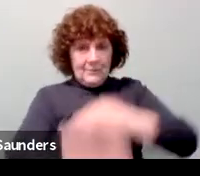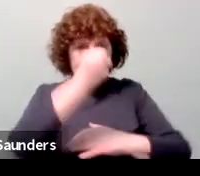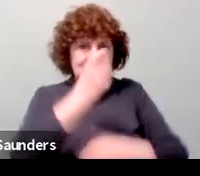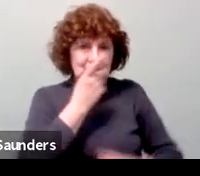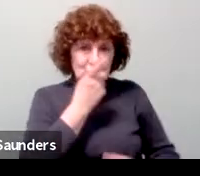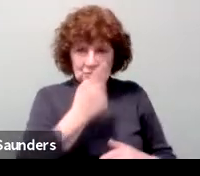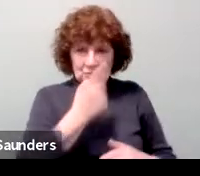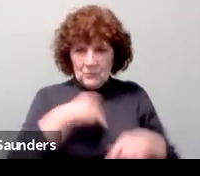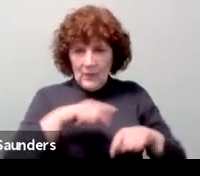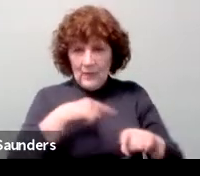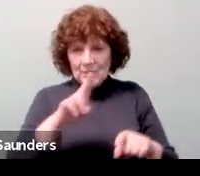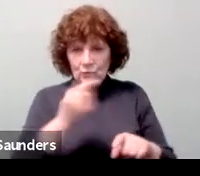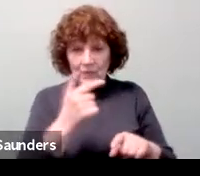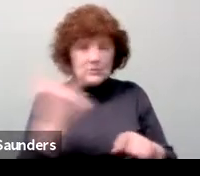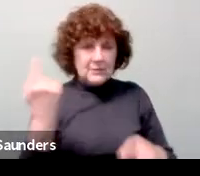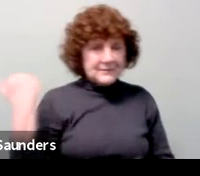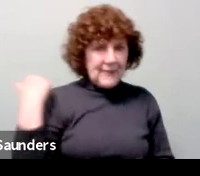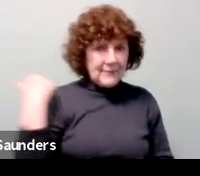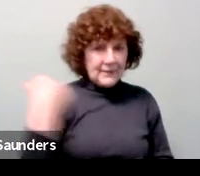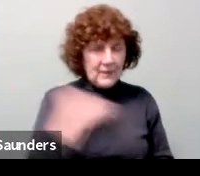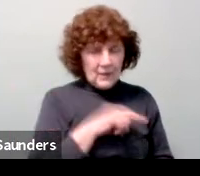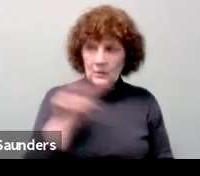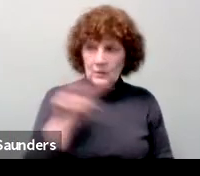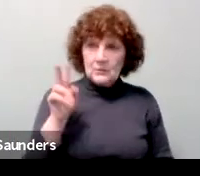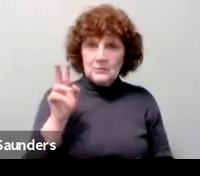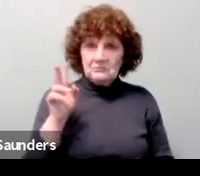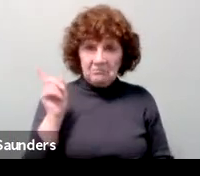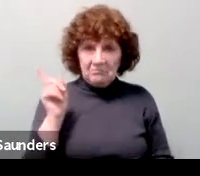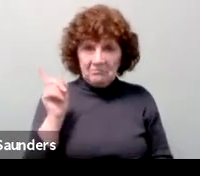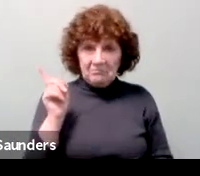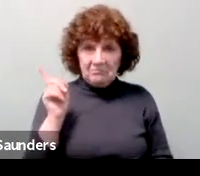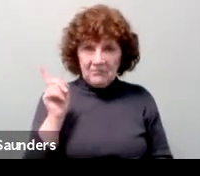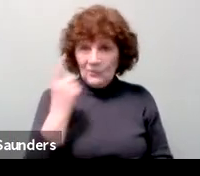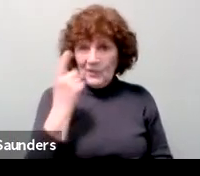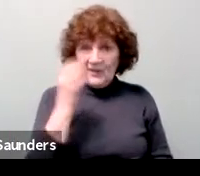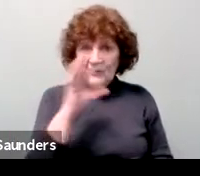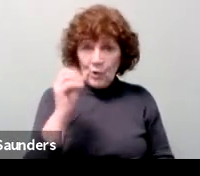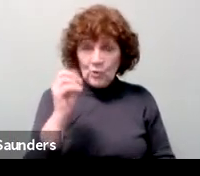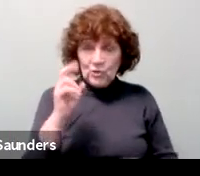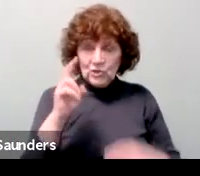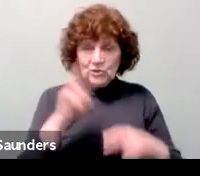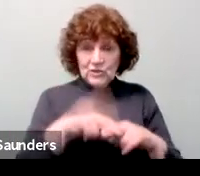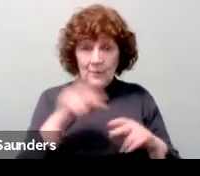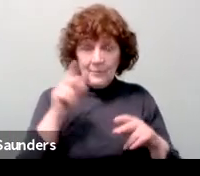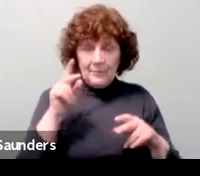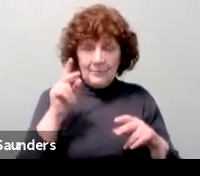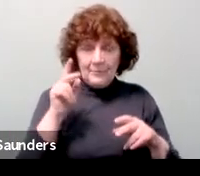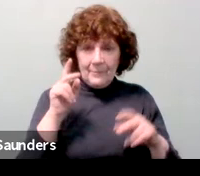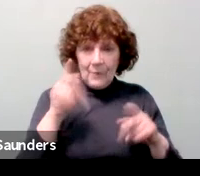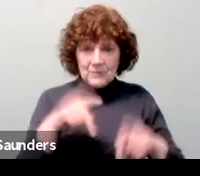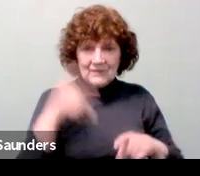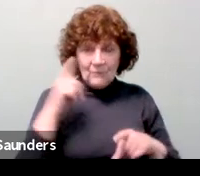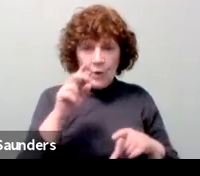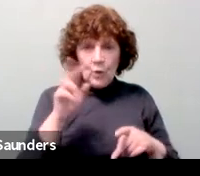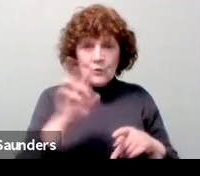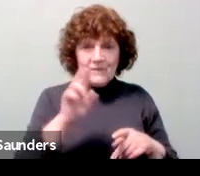tap on the shoulder and I looked, and there was the head of, or one of the co-chairs of the Reform group on campus, the Reform